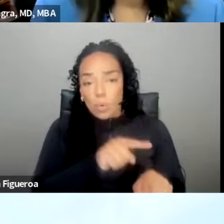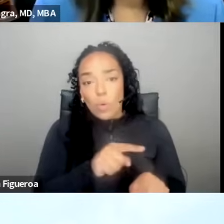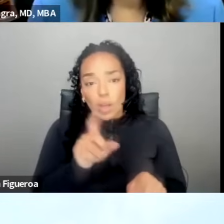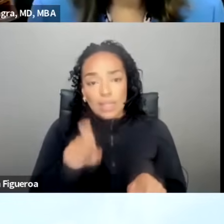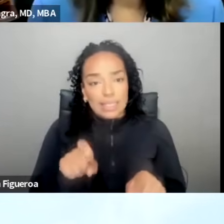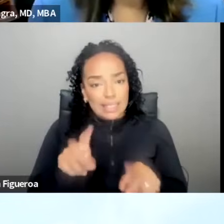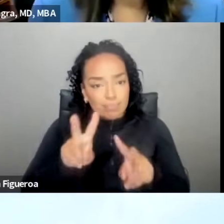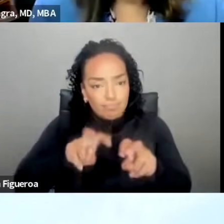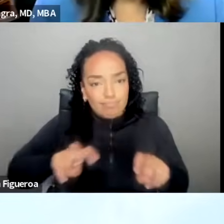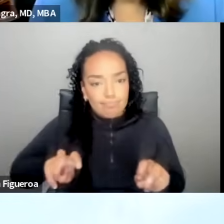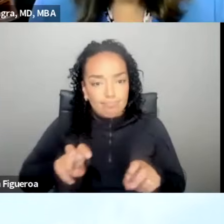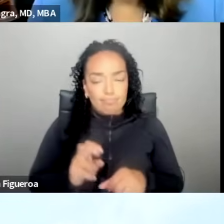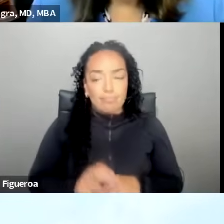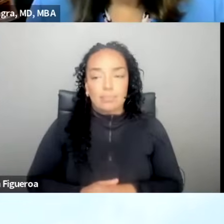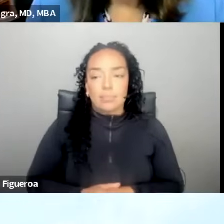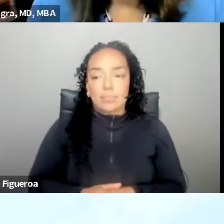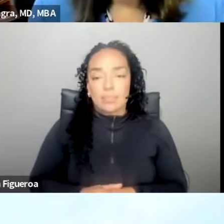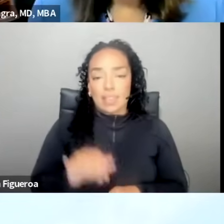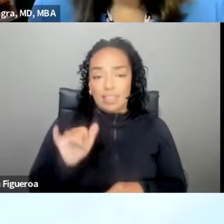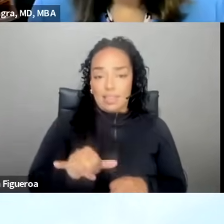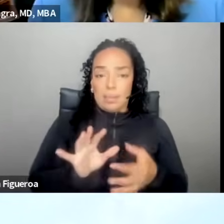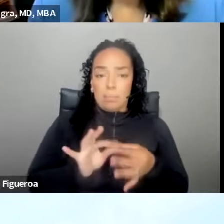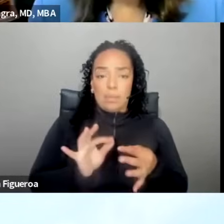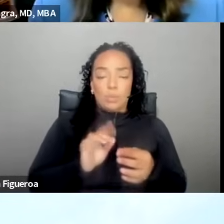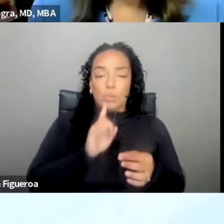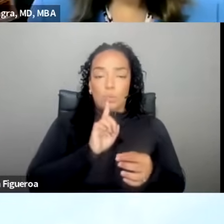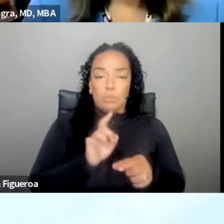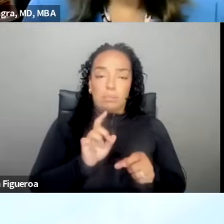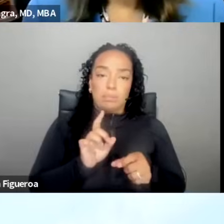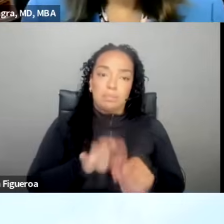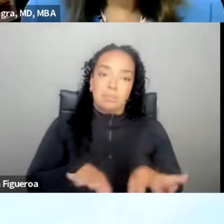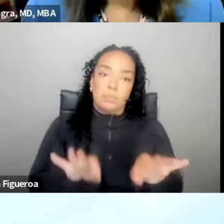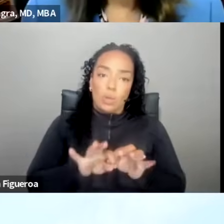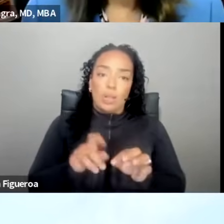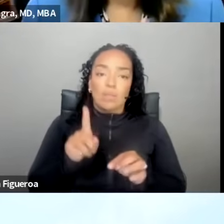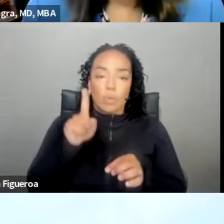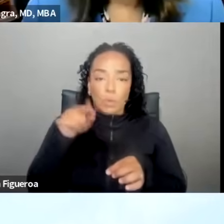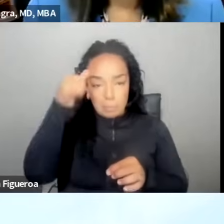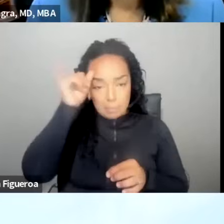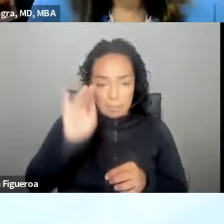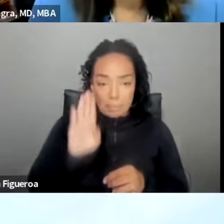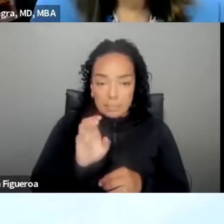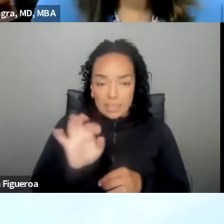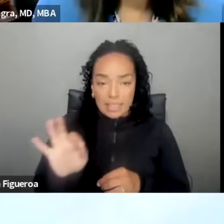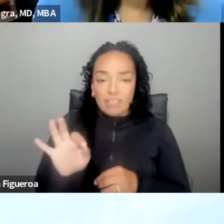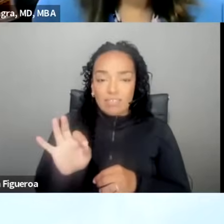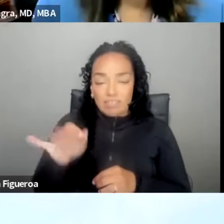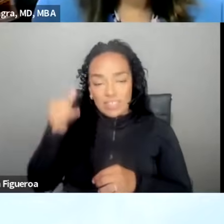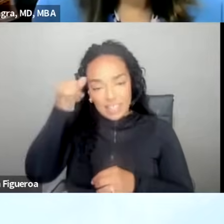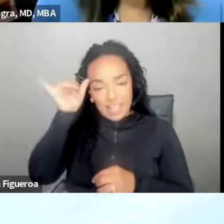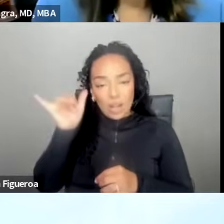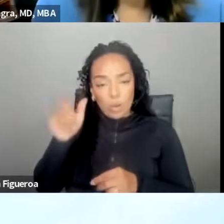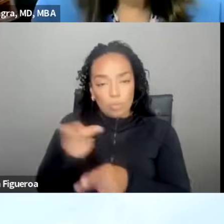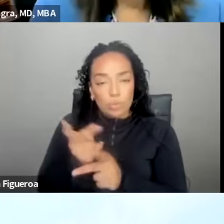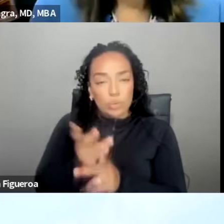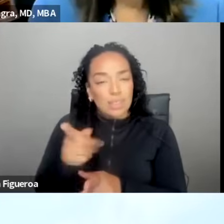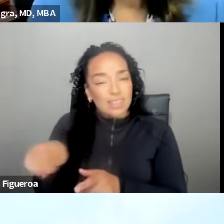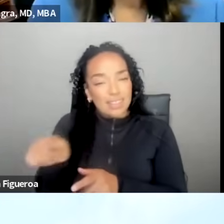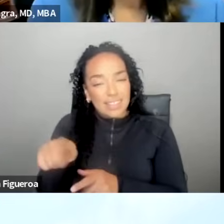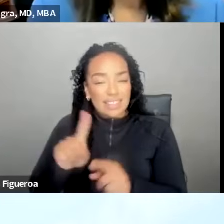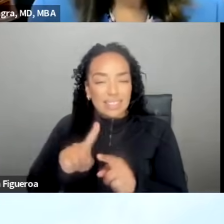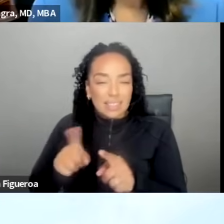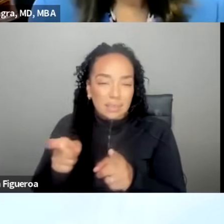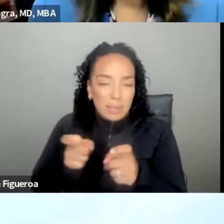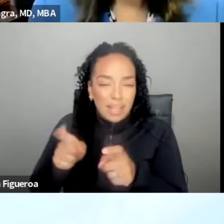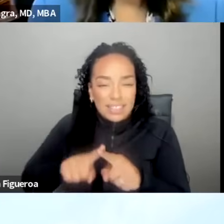has been particularly important, I think, for beef cattle producers. Beef cattle are managed in certainly a different way that may change their